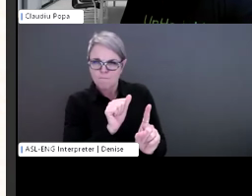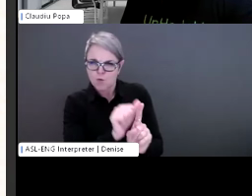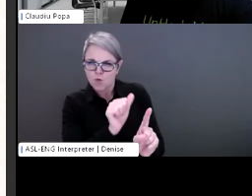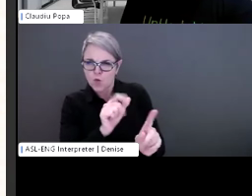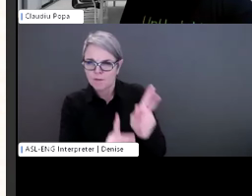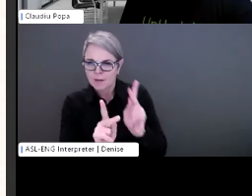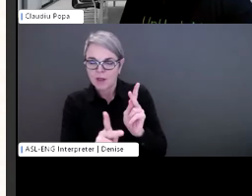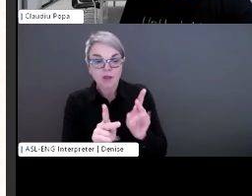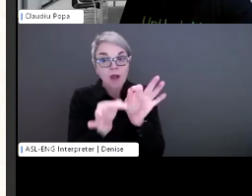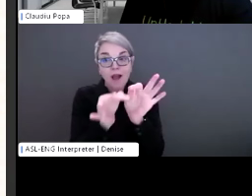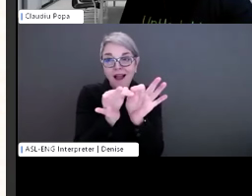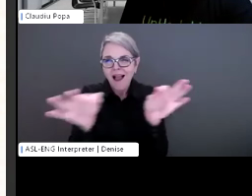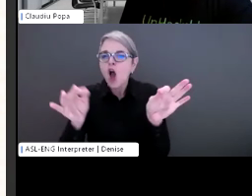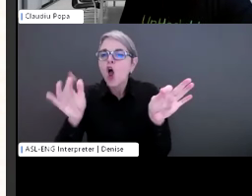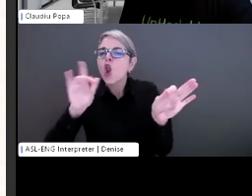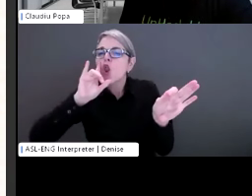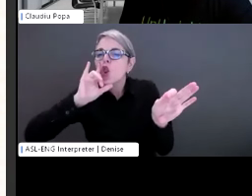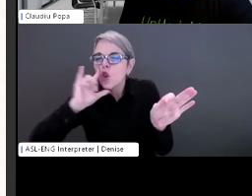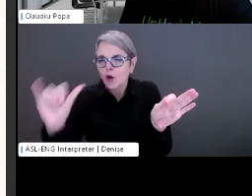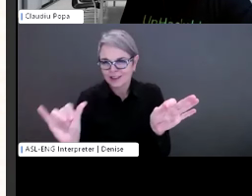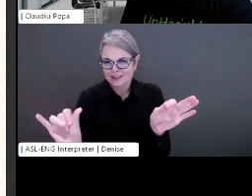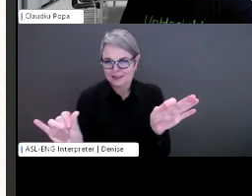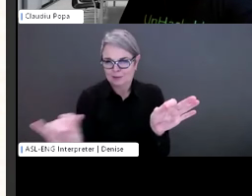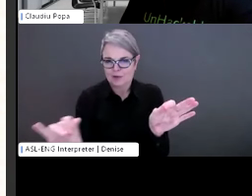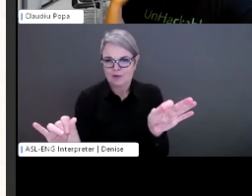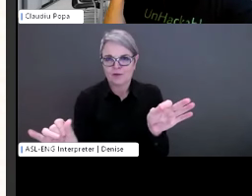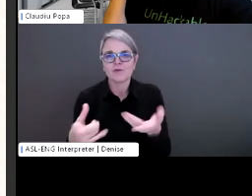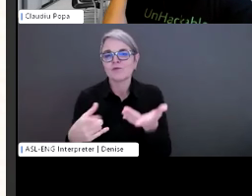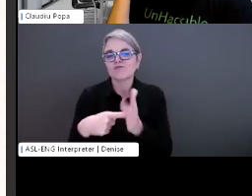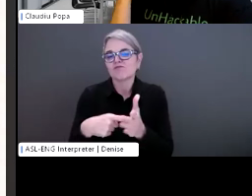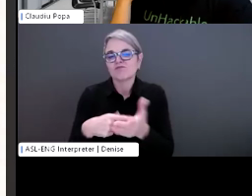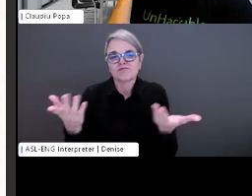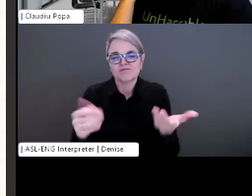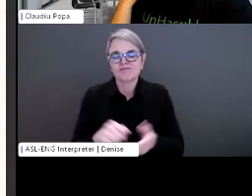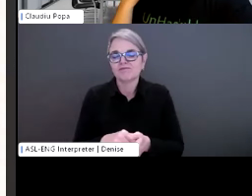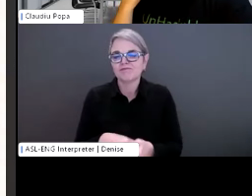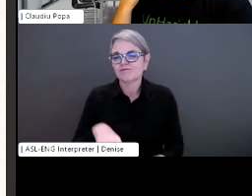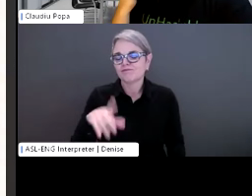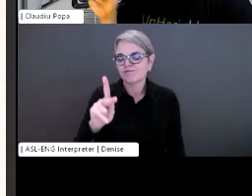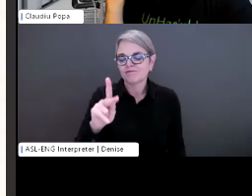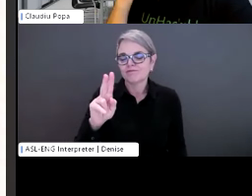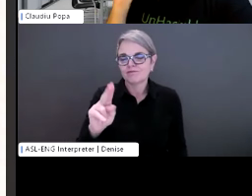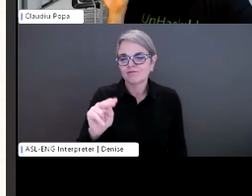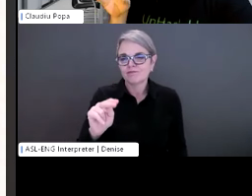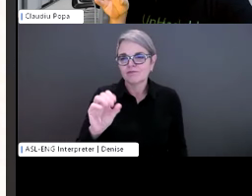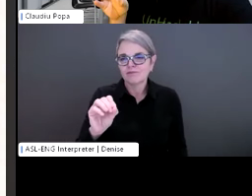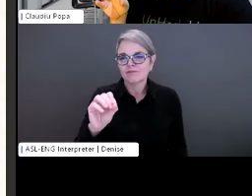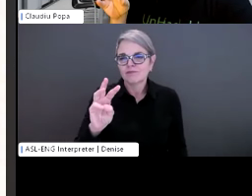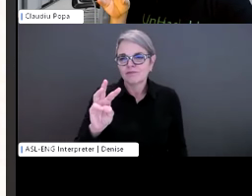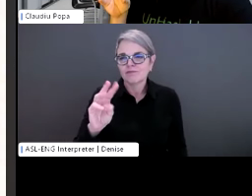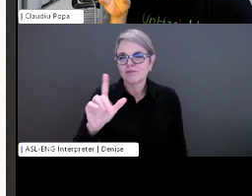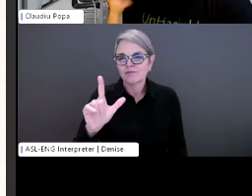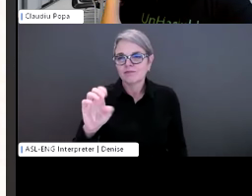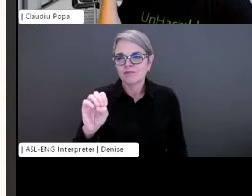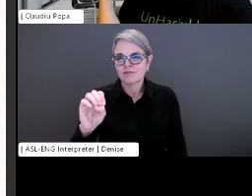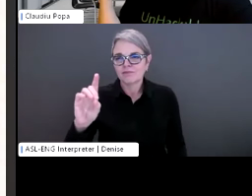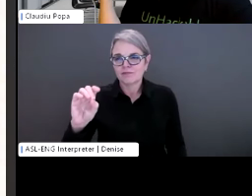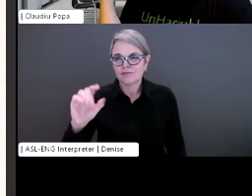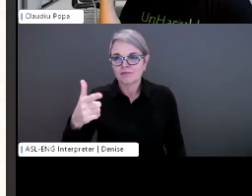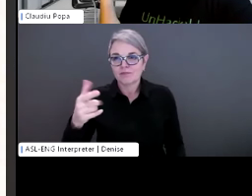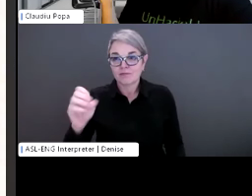very, very simple thing. If somebody wanted to spell knowledge flow with a number 1 instead of an L,